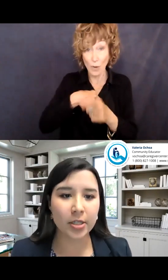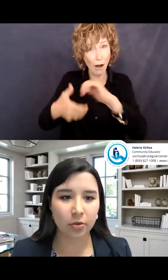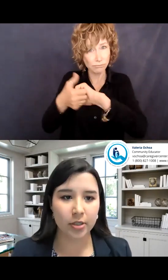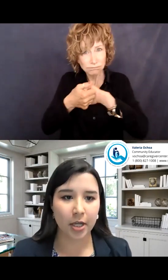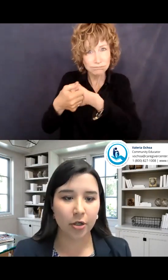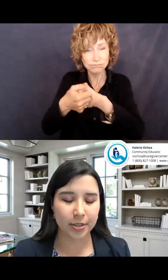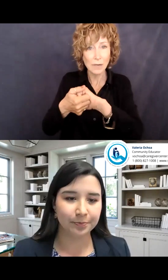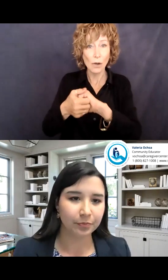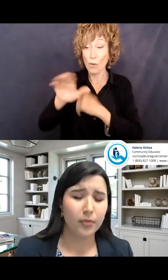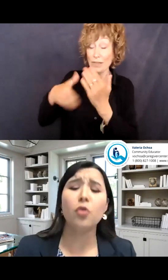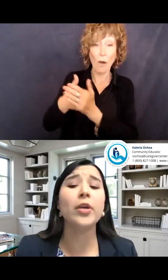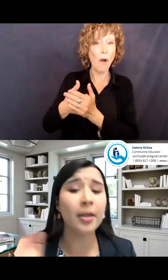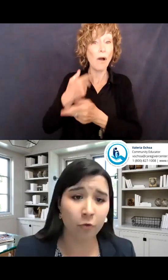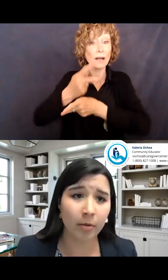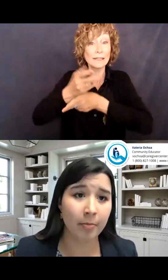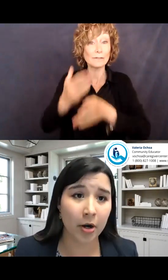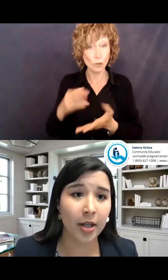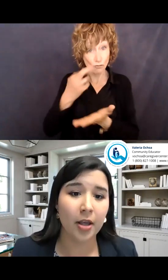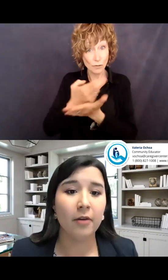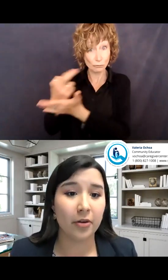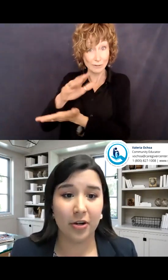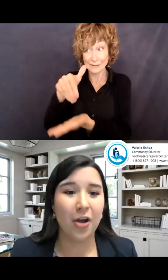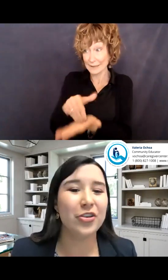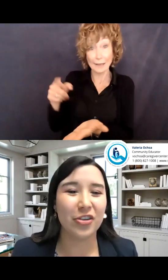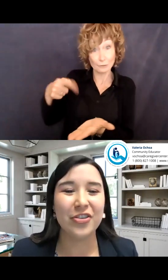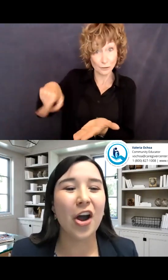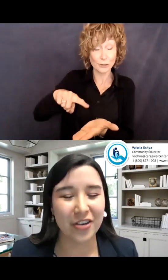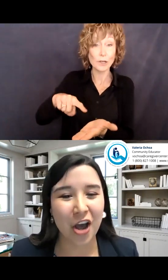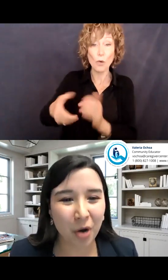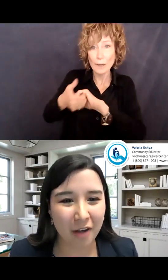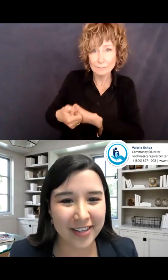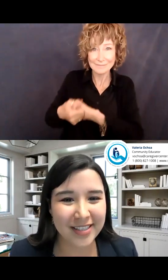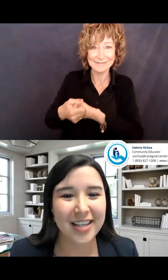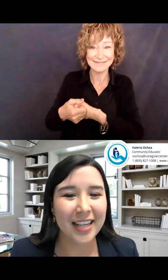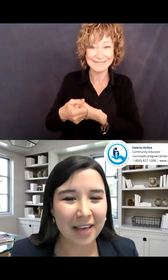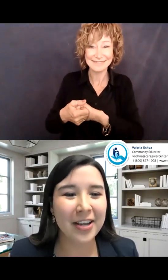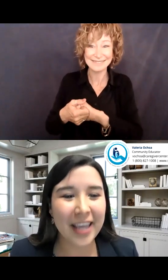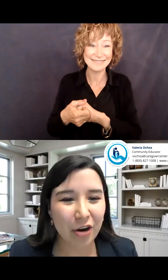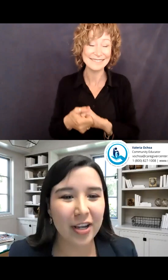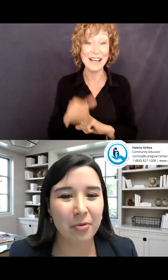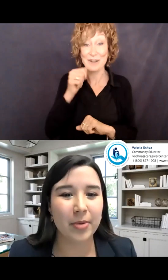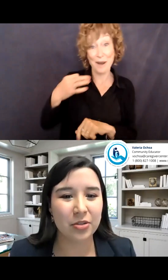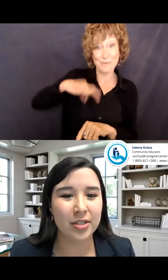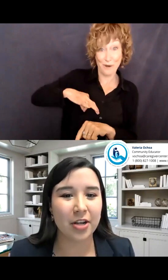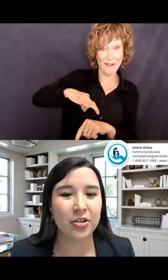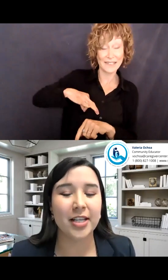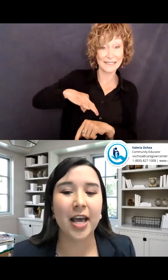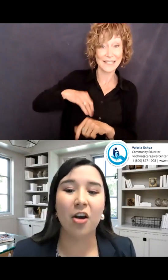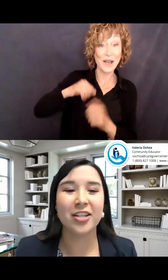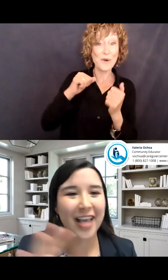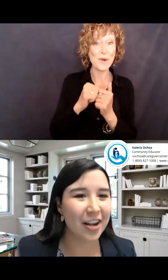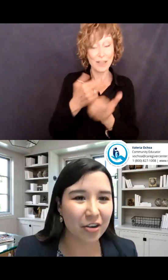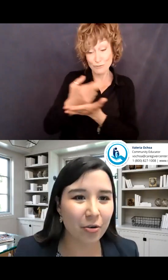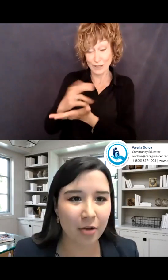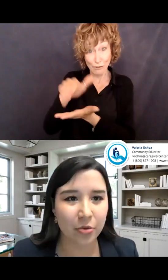caregiver resource centers. We form a part of a nonprofits, 11 caregiver resource centers that